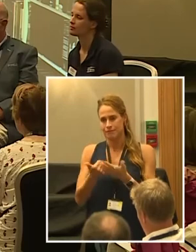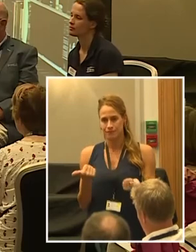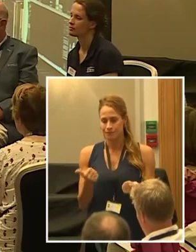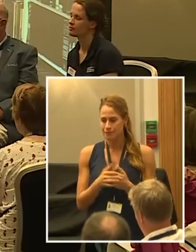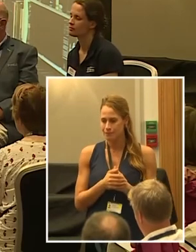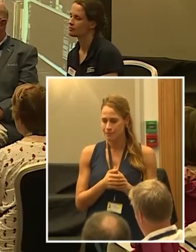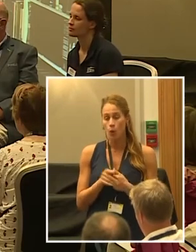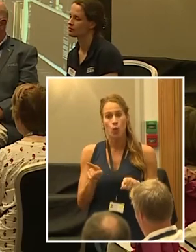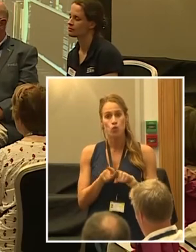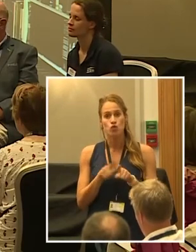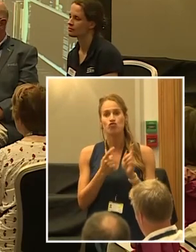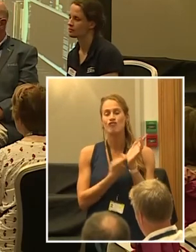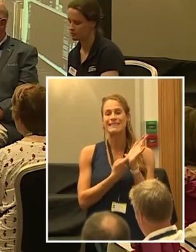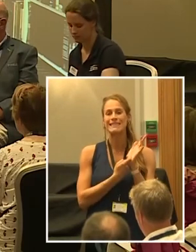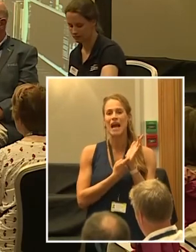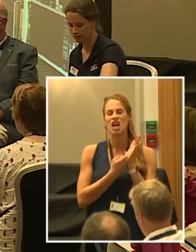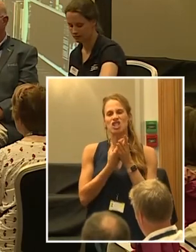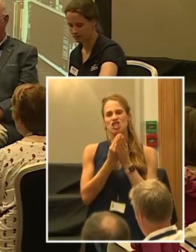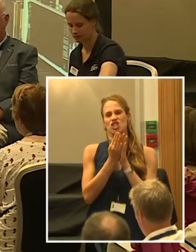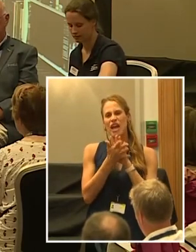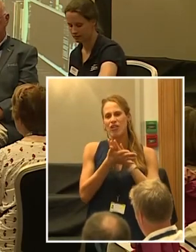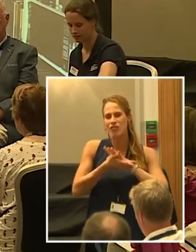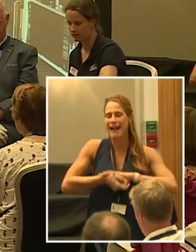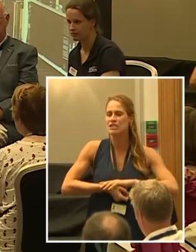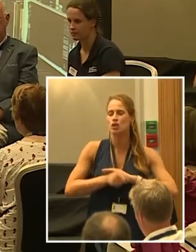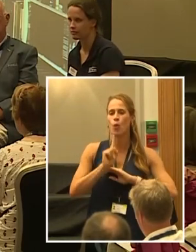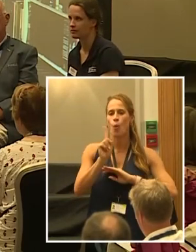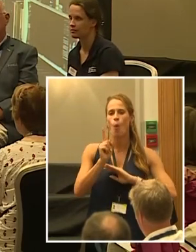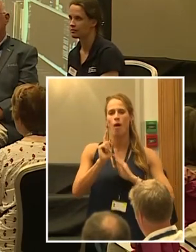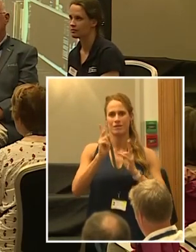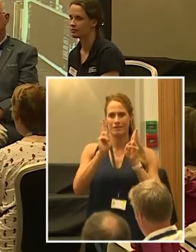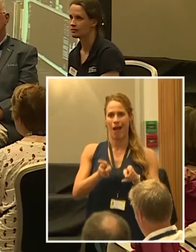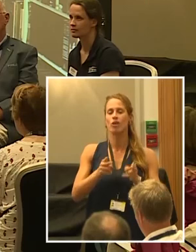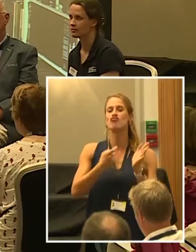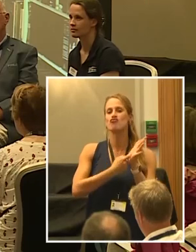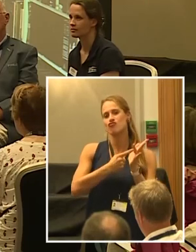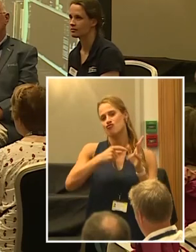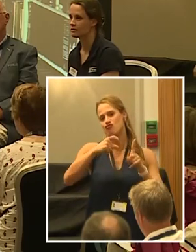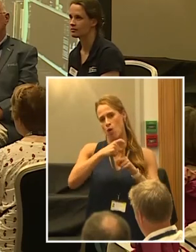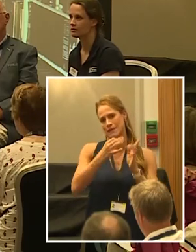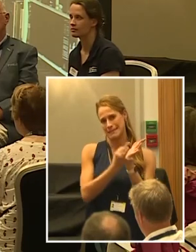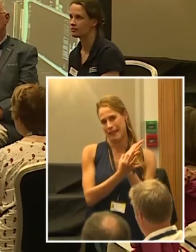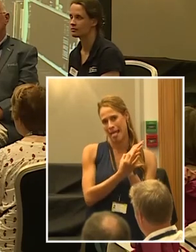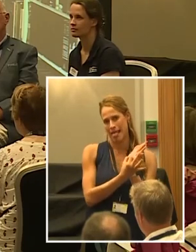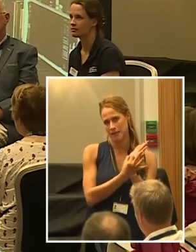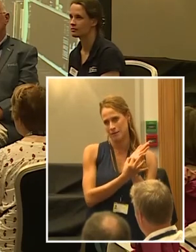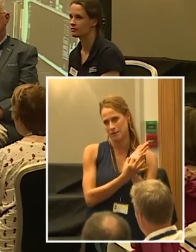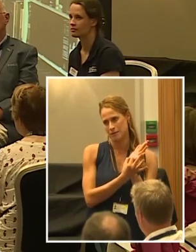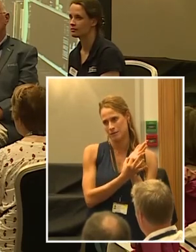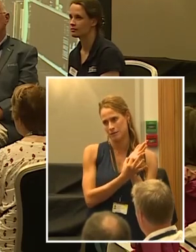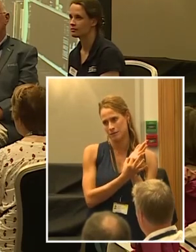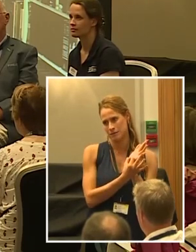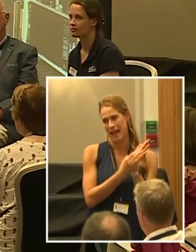degeneration, the rod cells tend to die completely if they're insulted. And the rods, strangely enough,